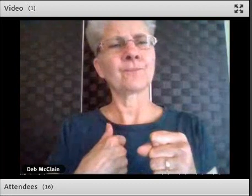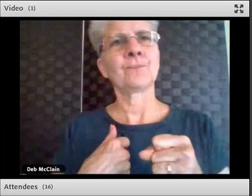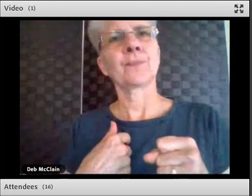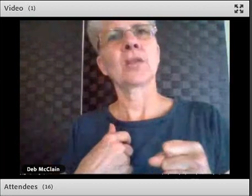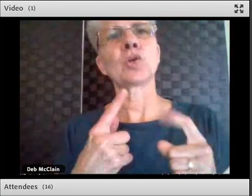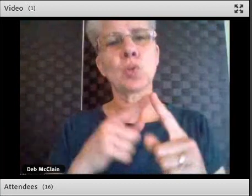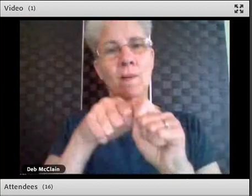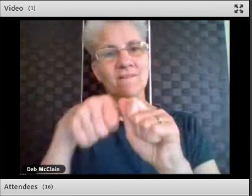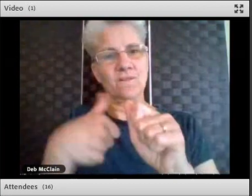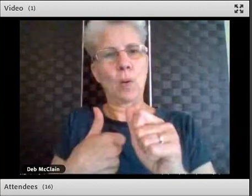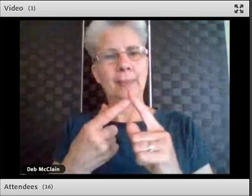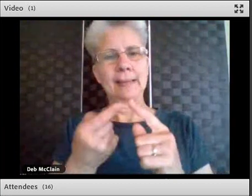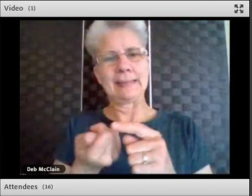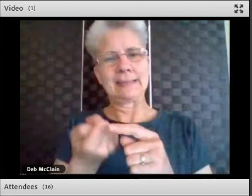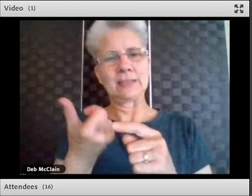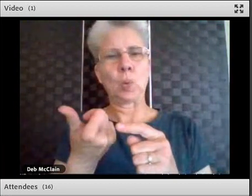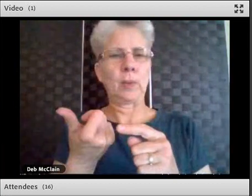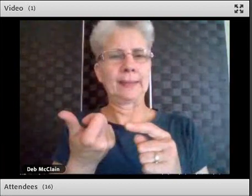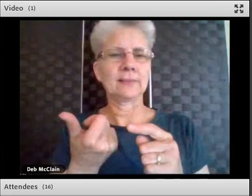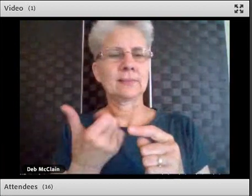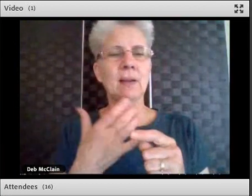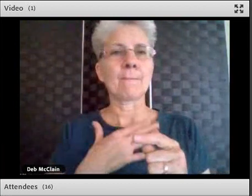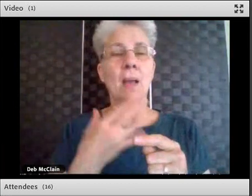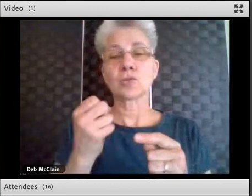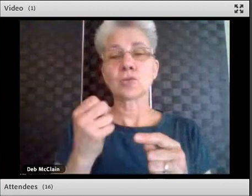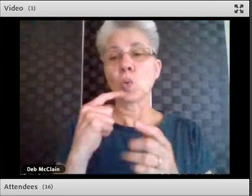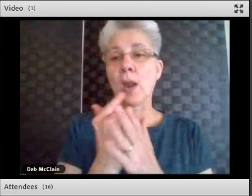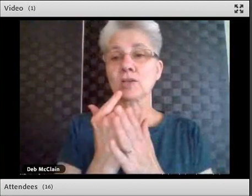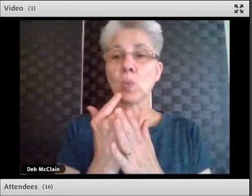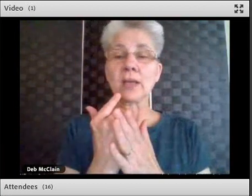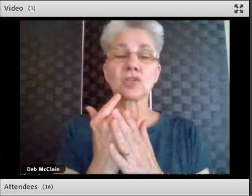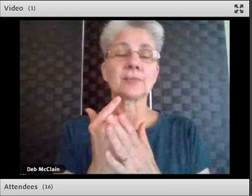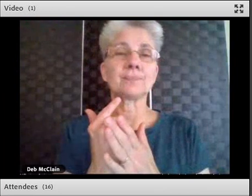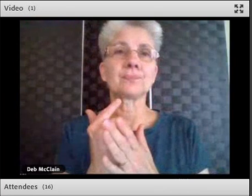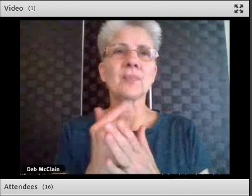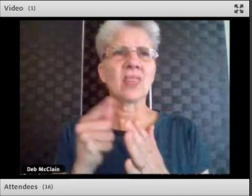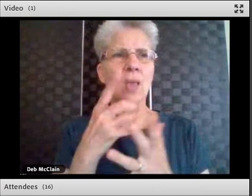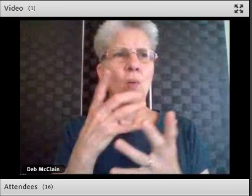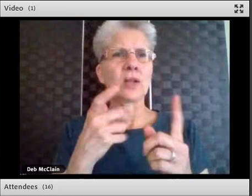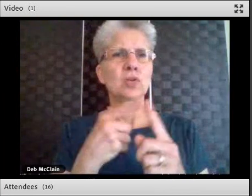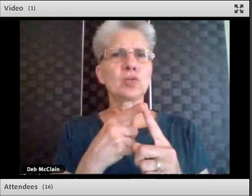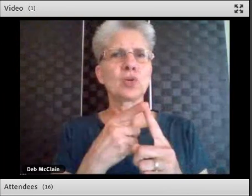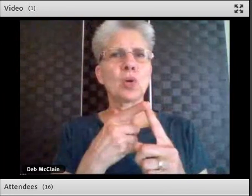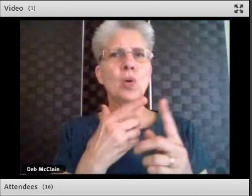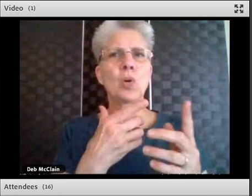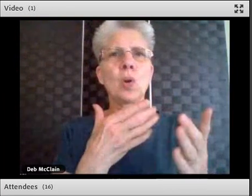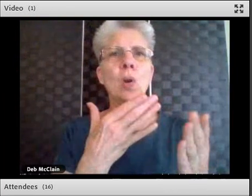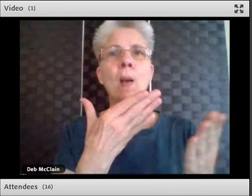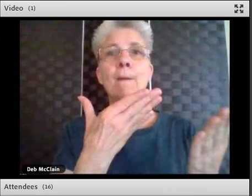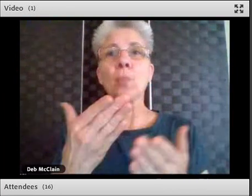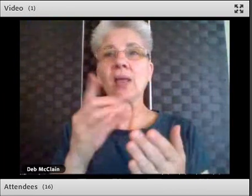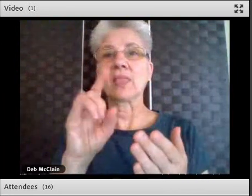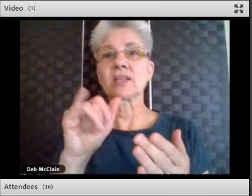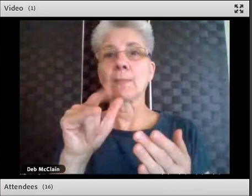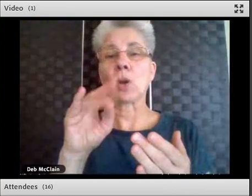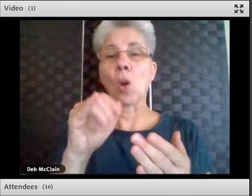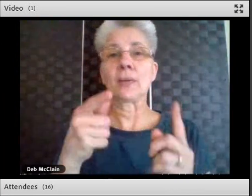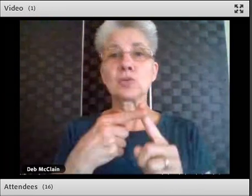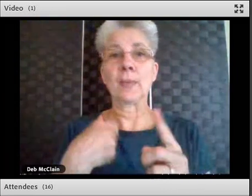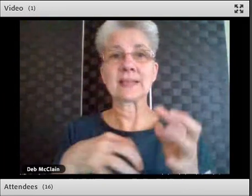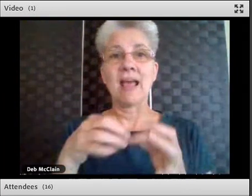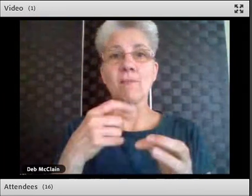to avoid being excluded. At my high school graduation, they wanted to bring the diploma down to me instead of